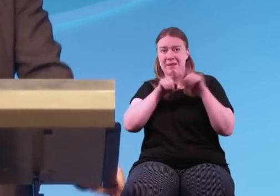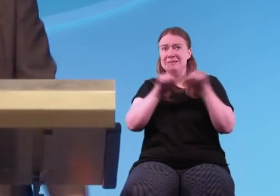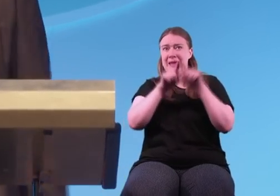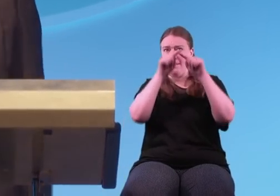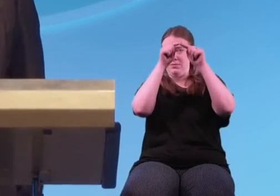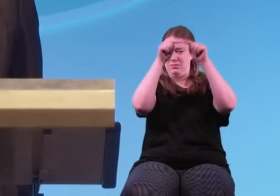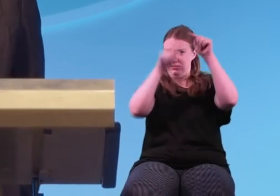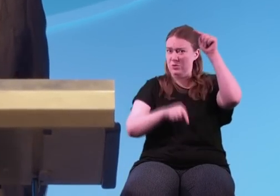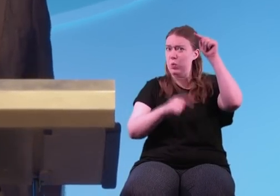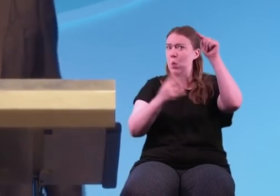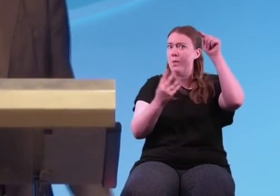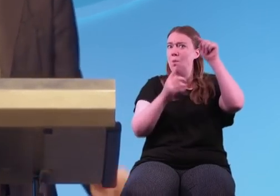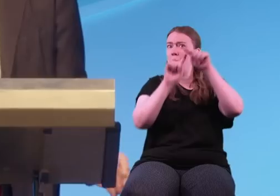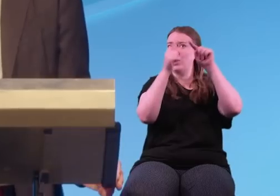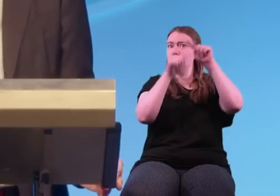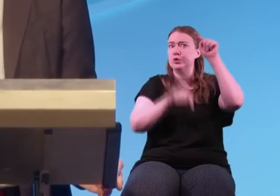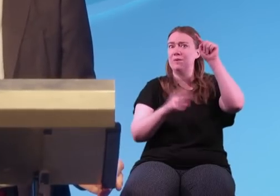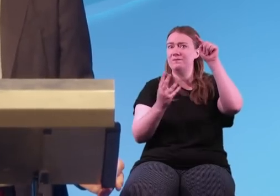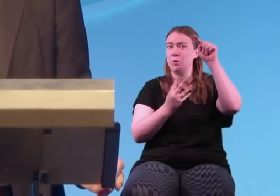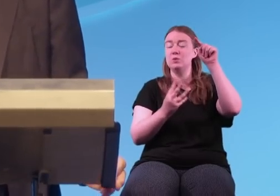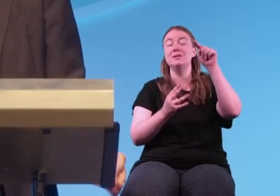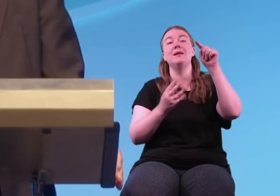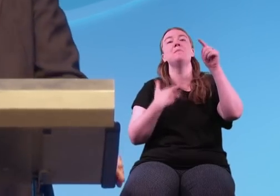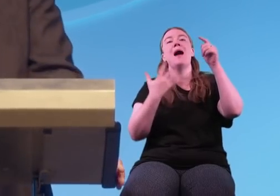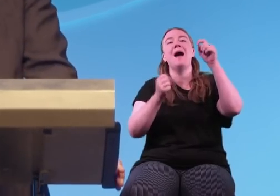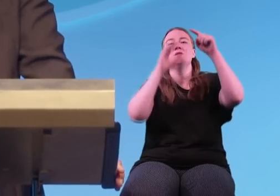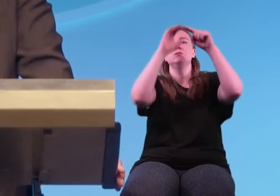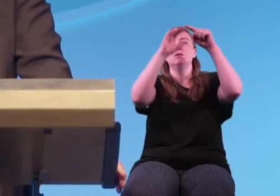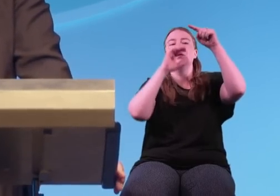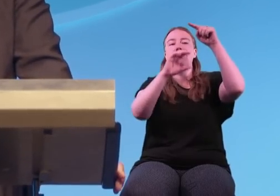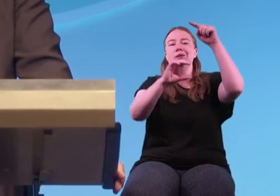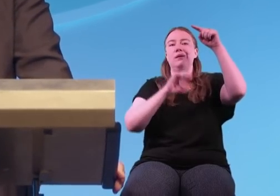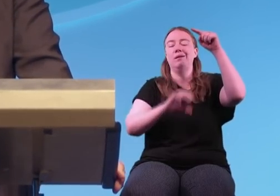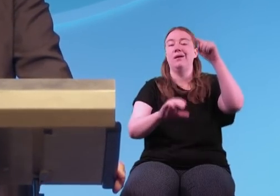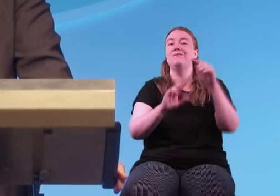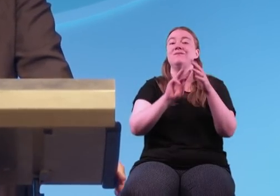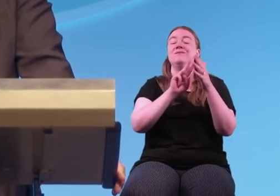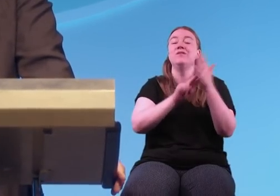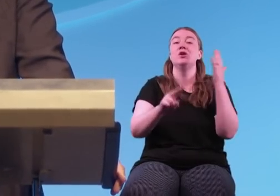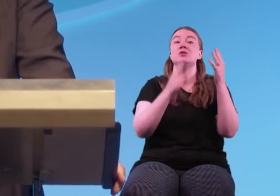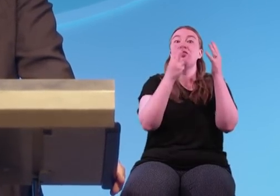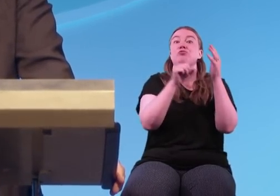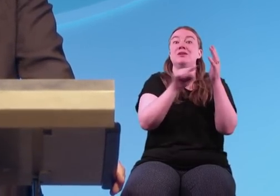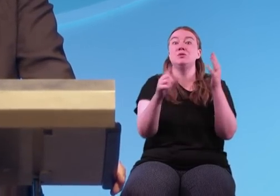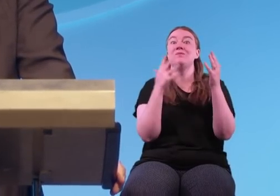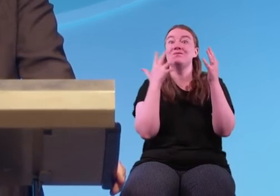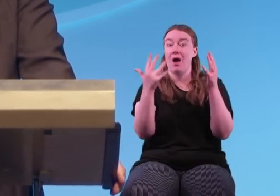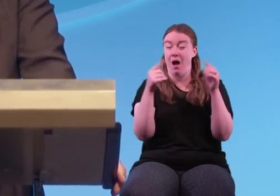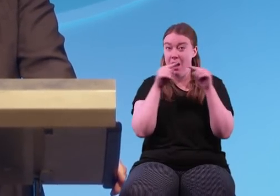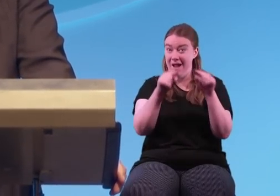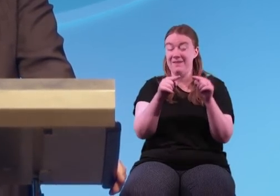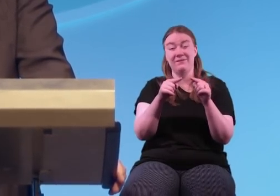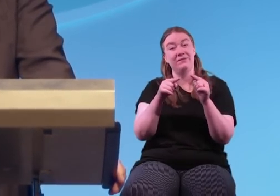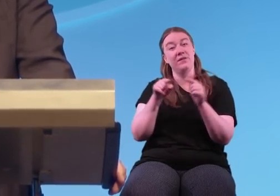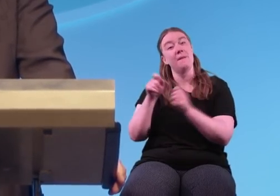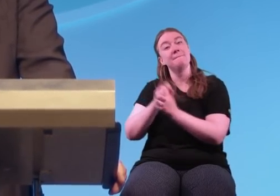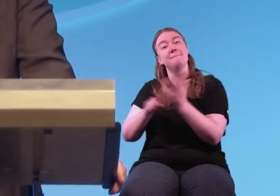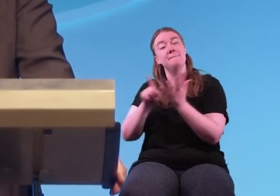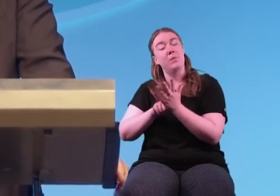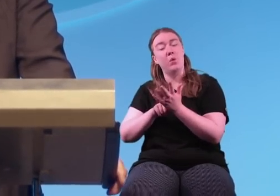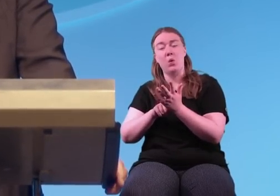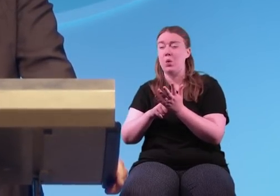in verses 3 to 5, he's expressing his thankfulness. Notice the opening phrase,